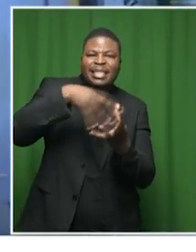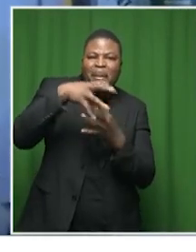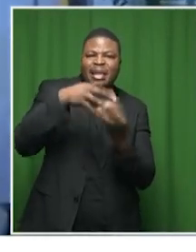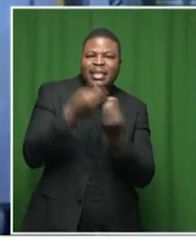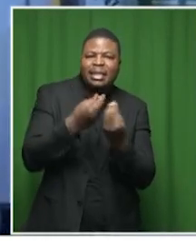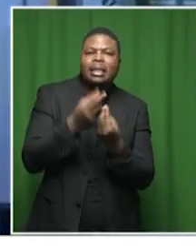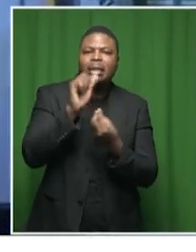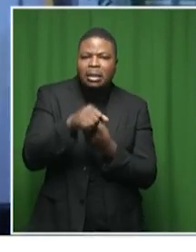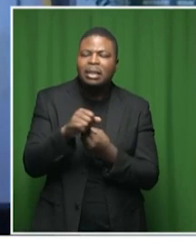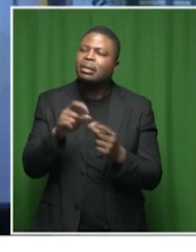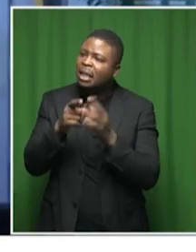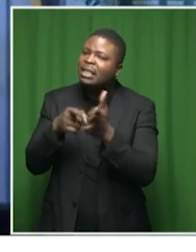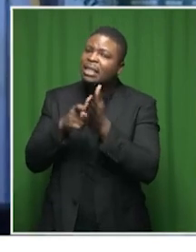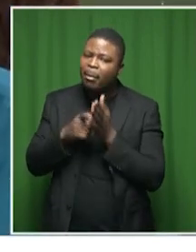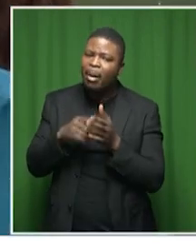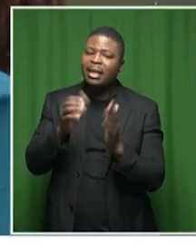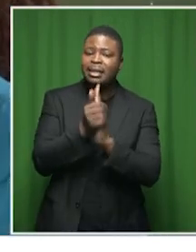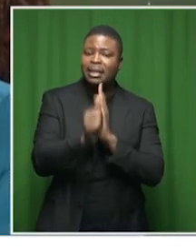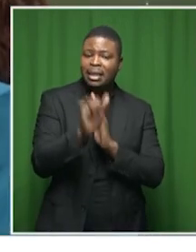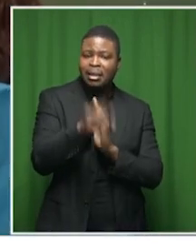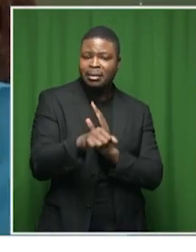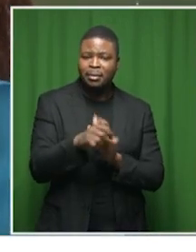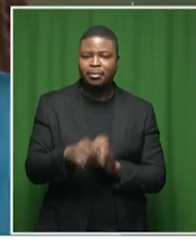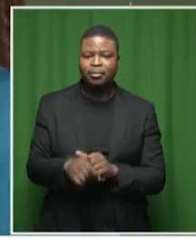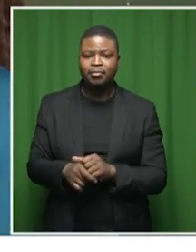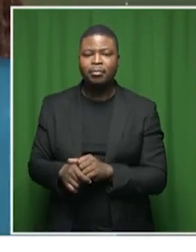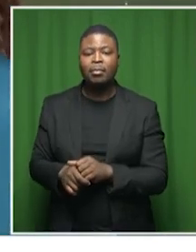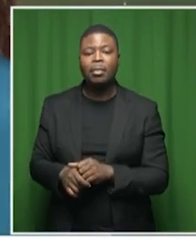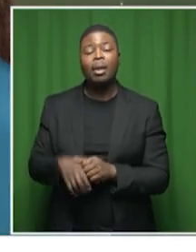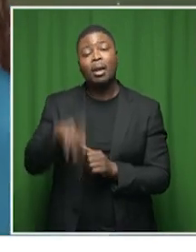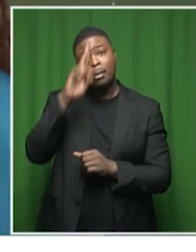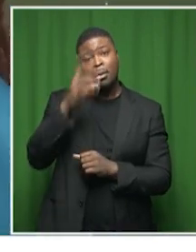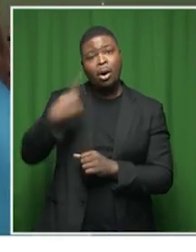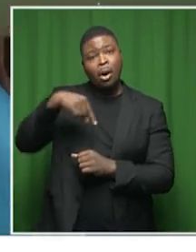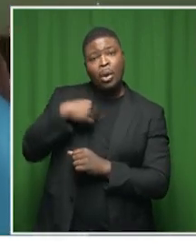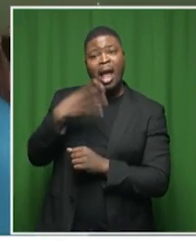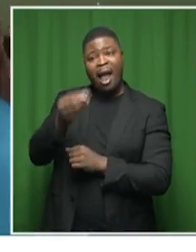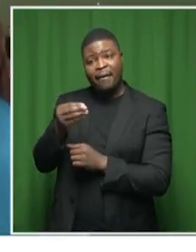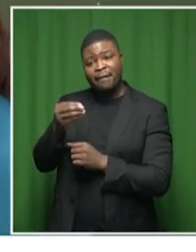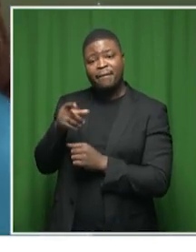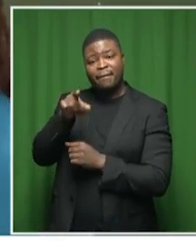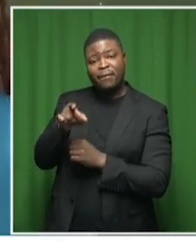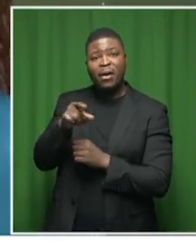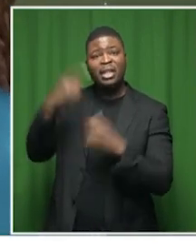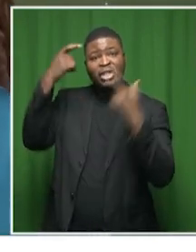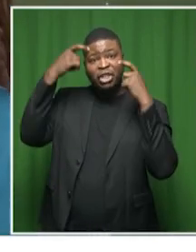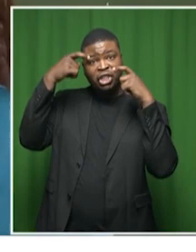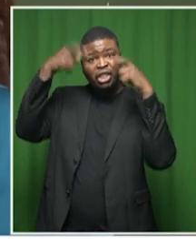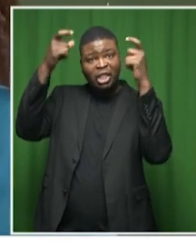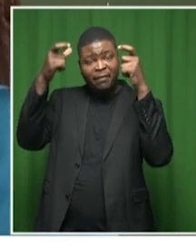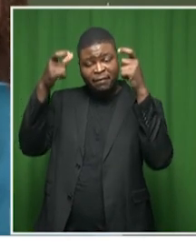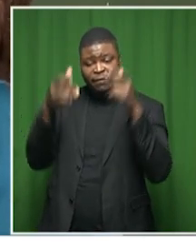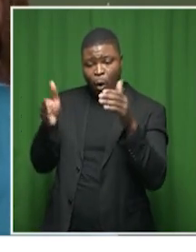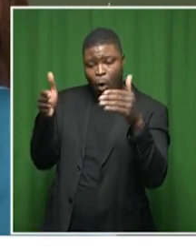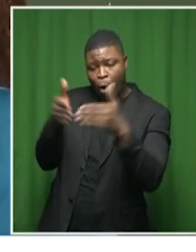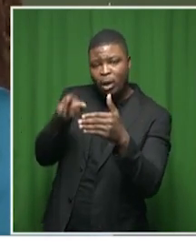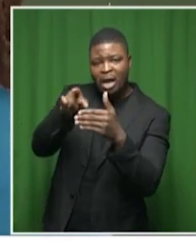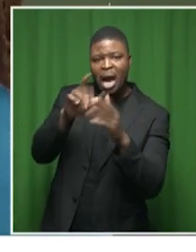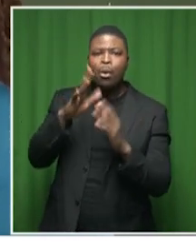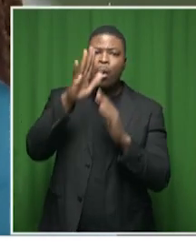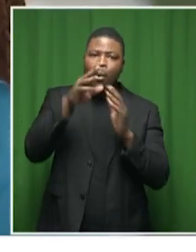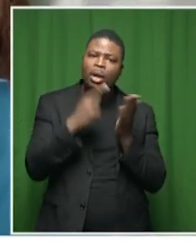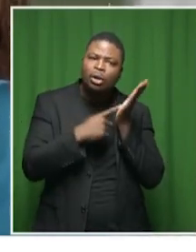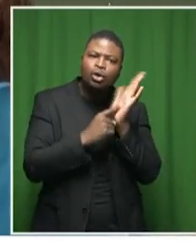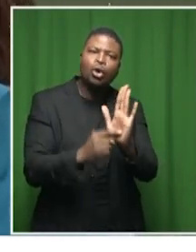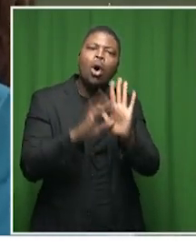well. But also we've got corners. In those corners, we call them corners. There's a chef's corner where there will be demonstration. But the demonstration